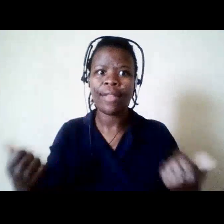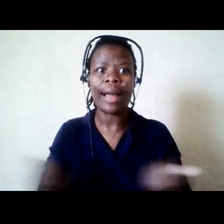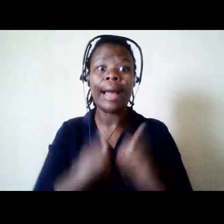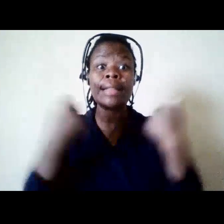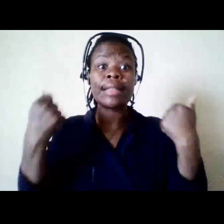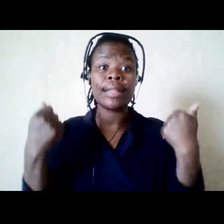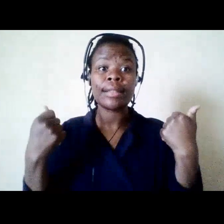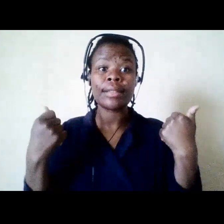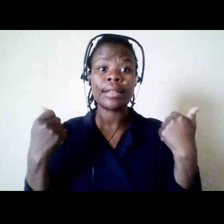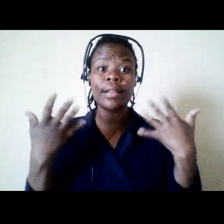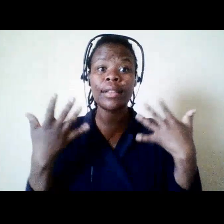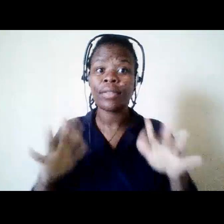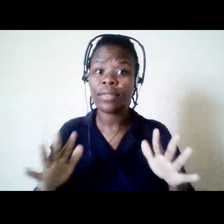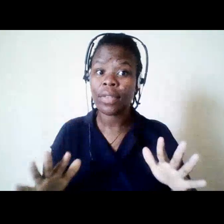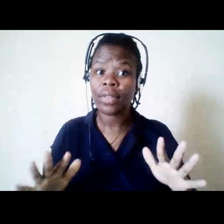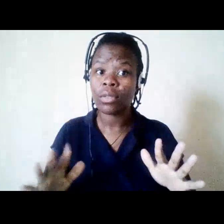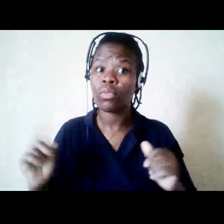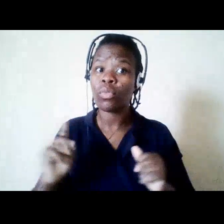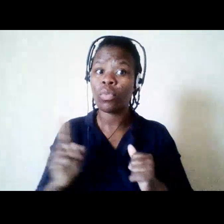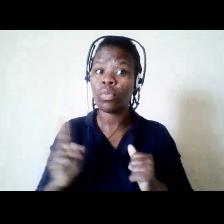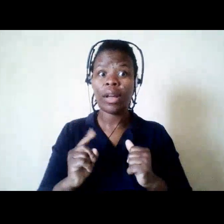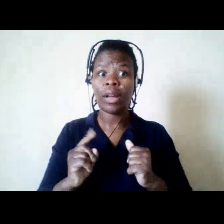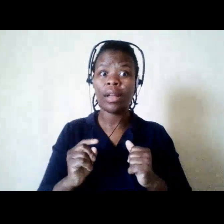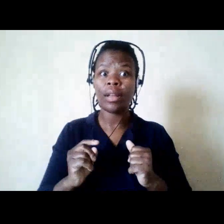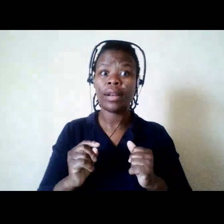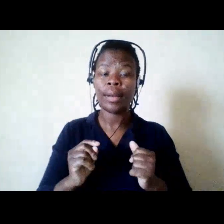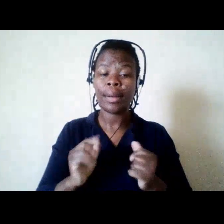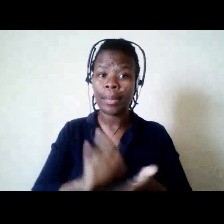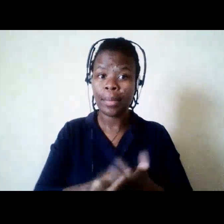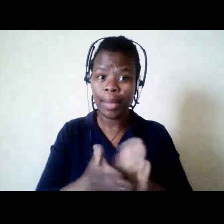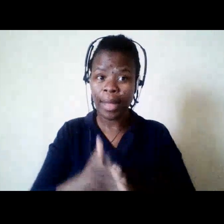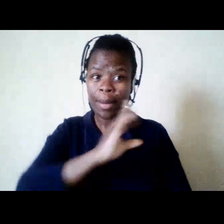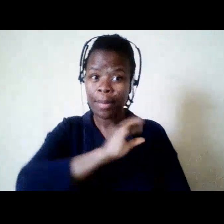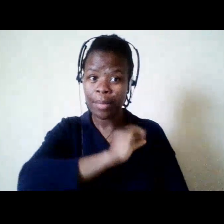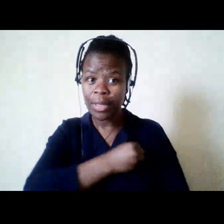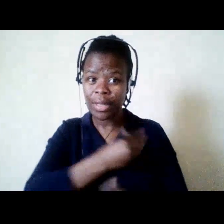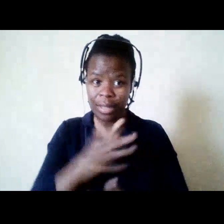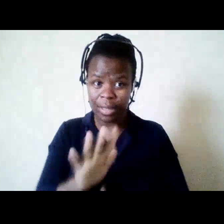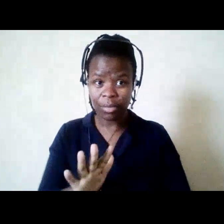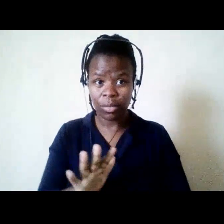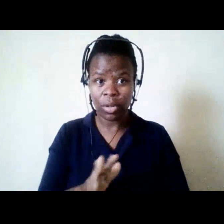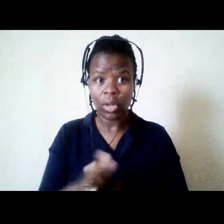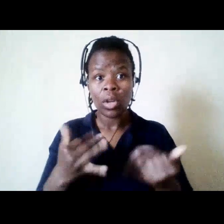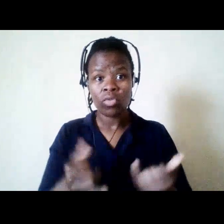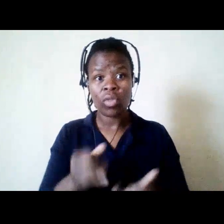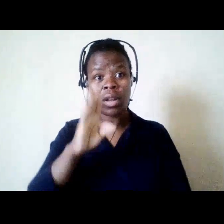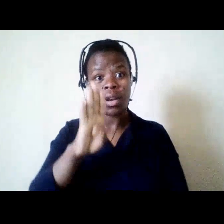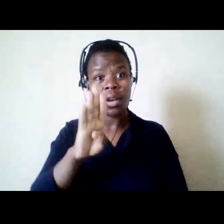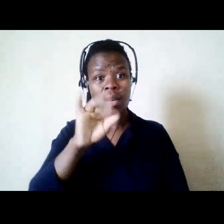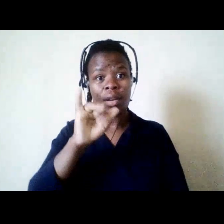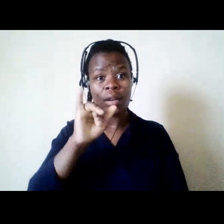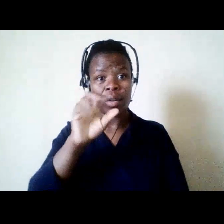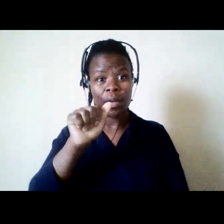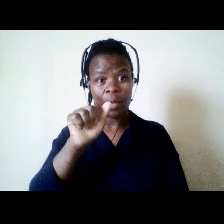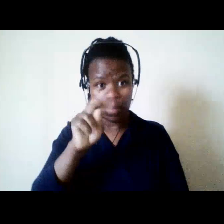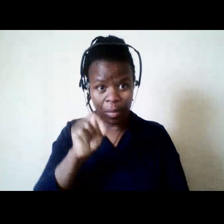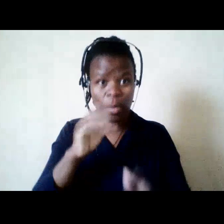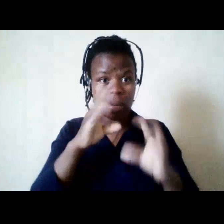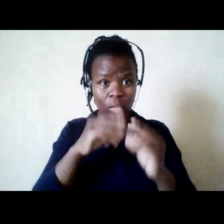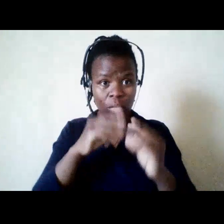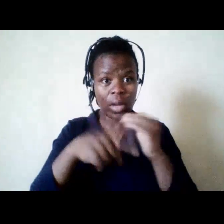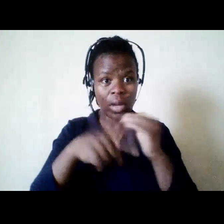cognitive impairment. How will I? So Brian talks about it, and I say, that's where you now say, well, we have out of sight, out of mind. People